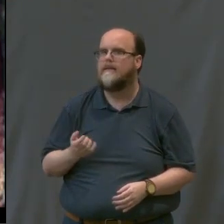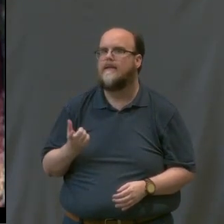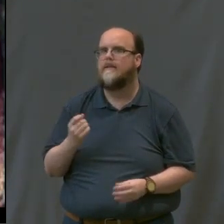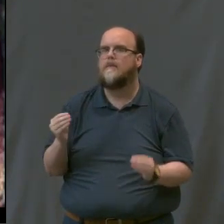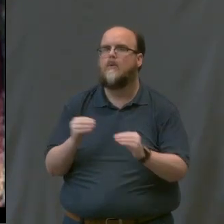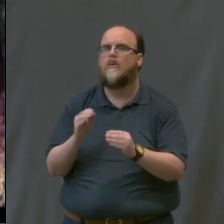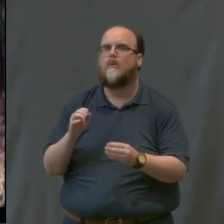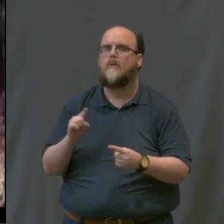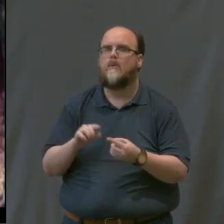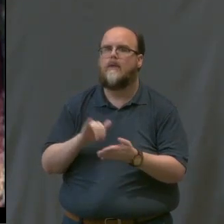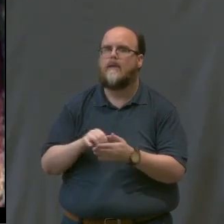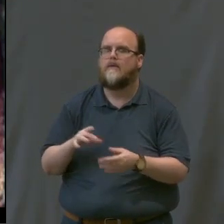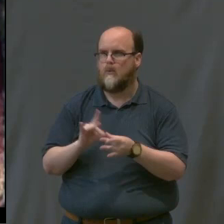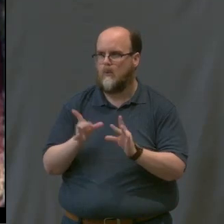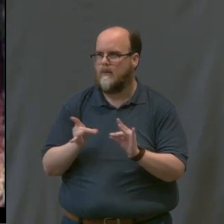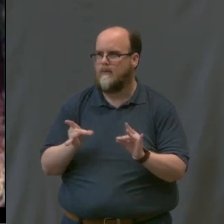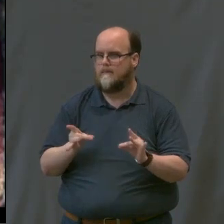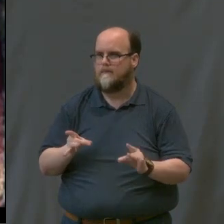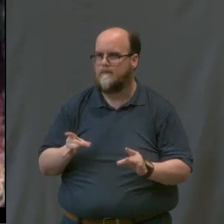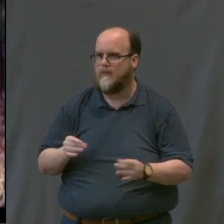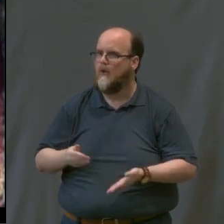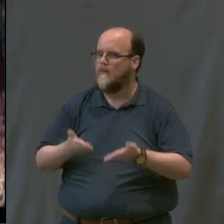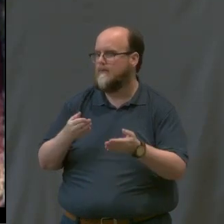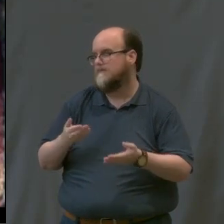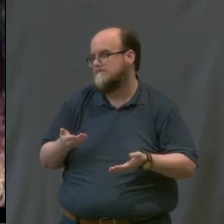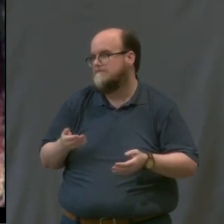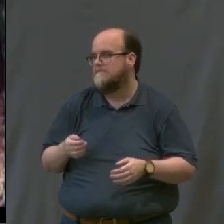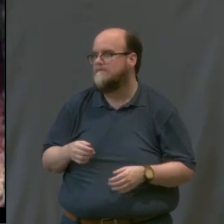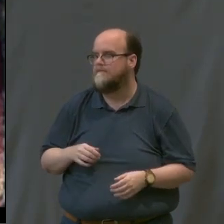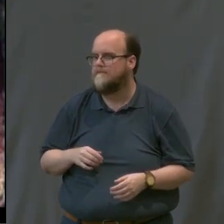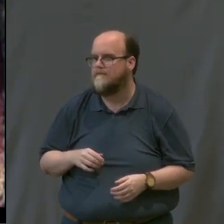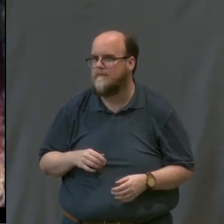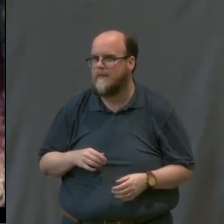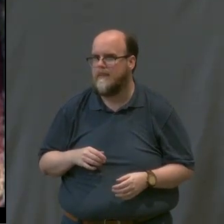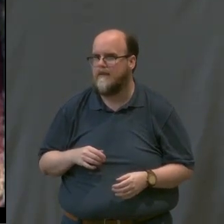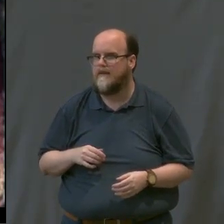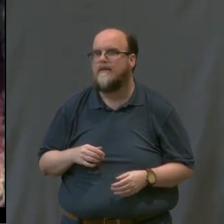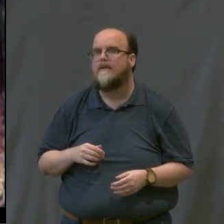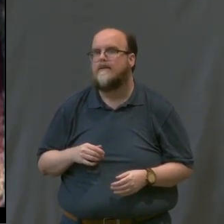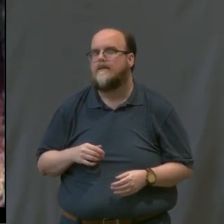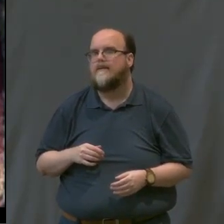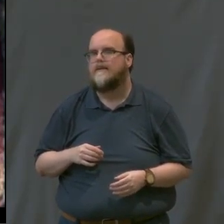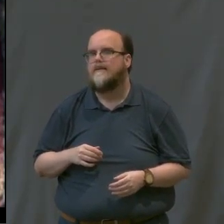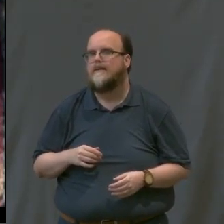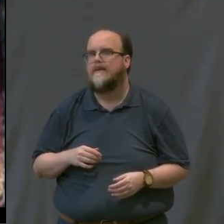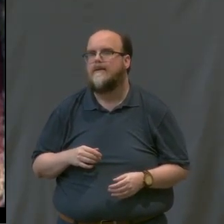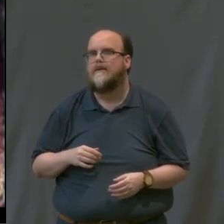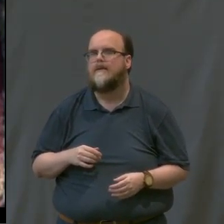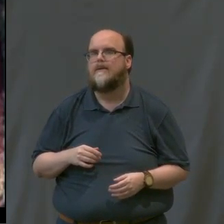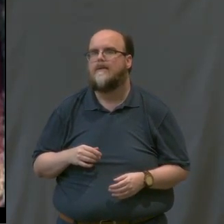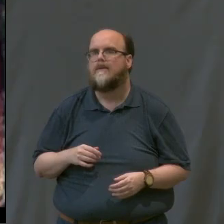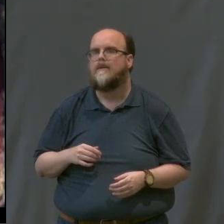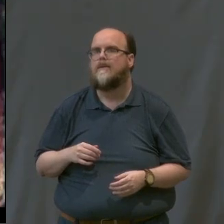to this story. Take this for what it's worth. I don't know if it's worth anything. The